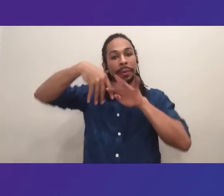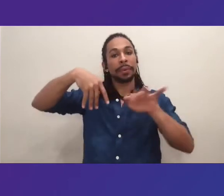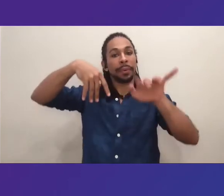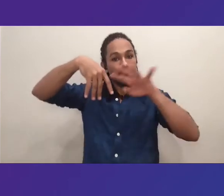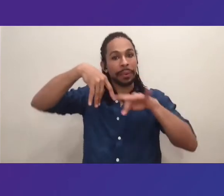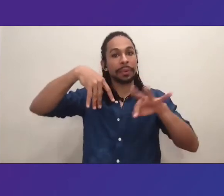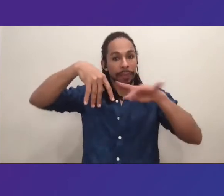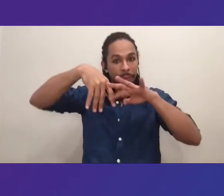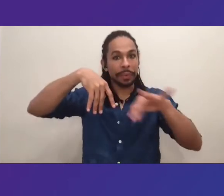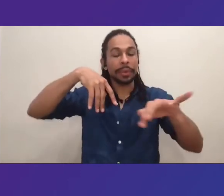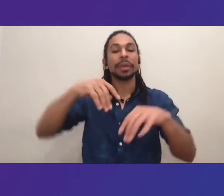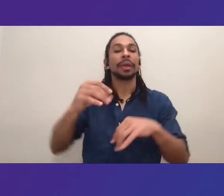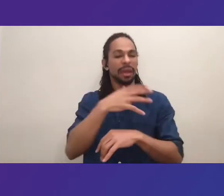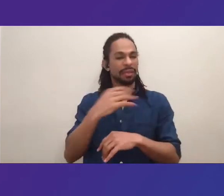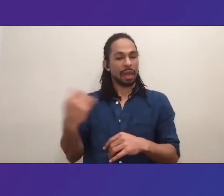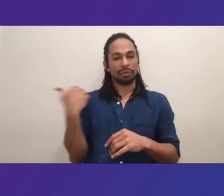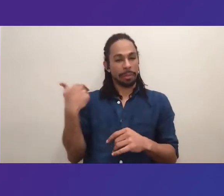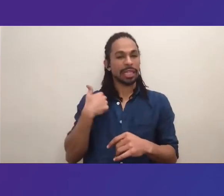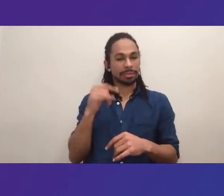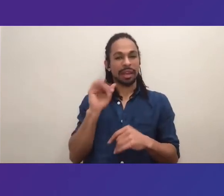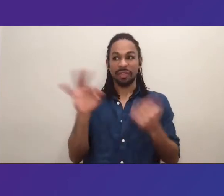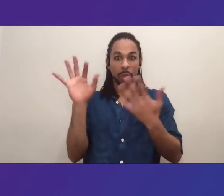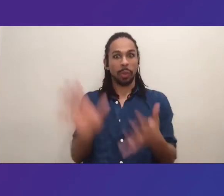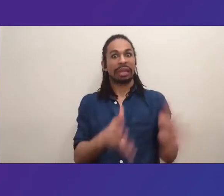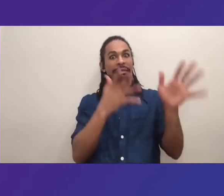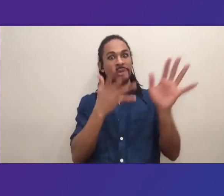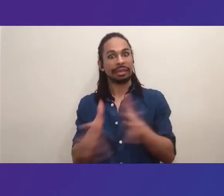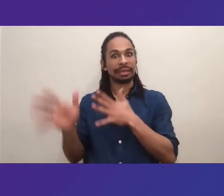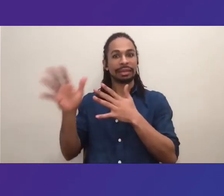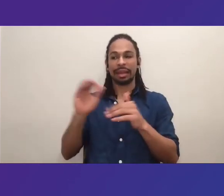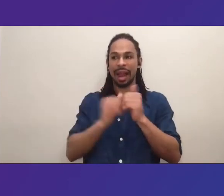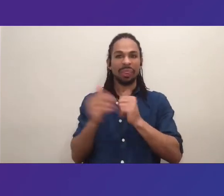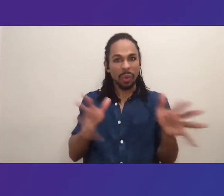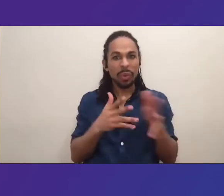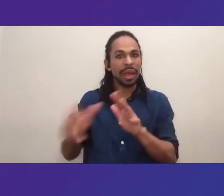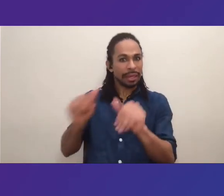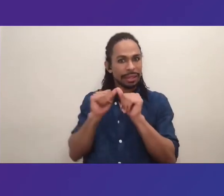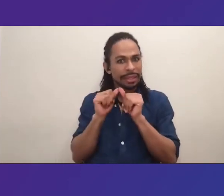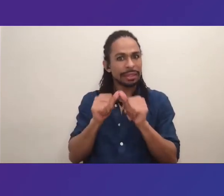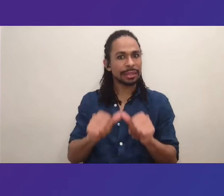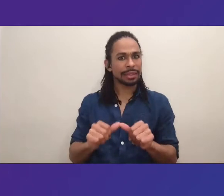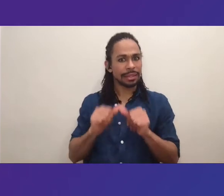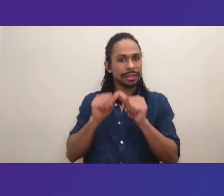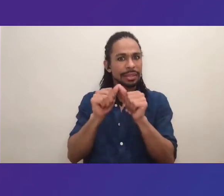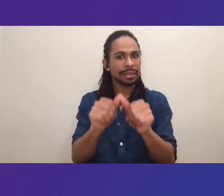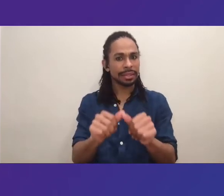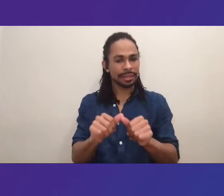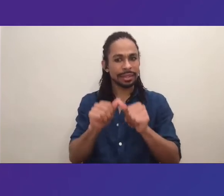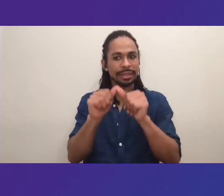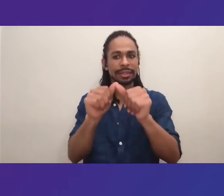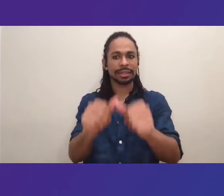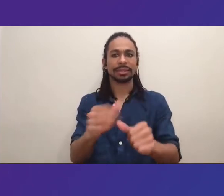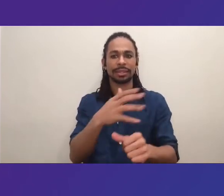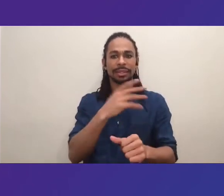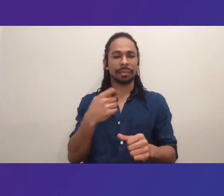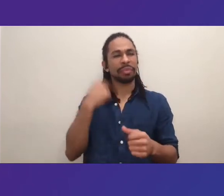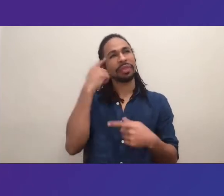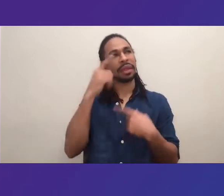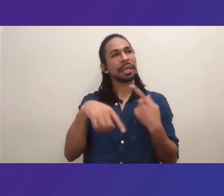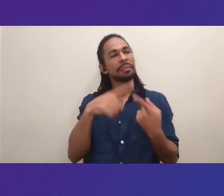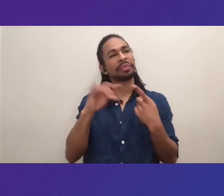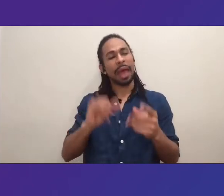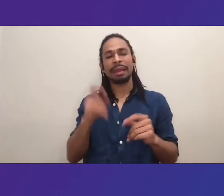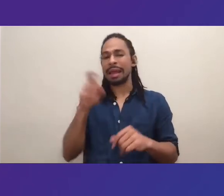the incessantness of the wind. And this morning I've been thinking about the necessary incessantness of